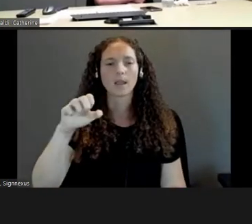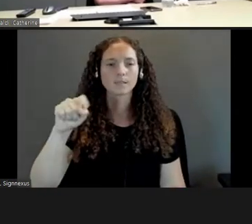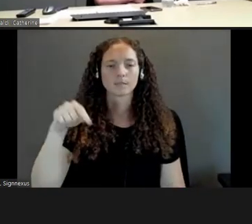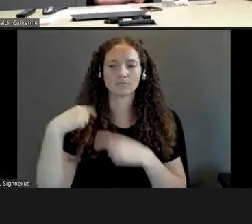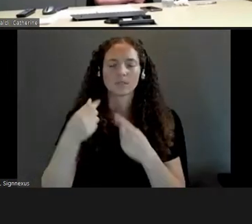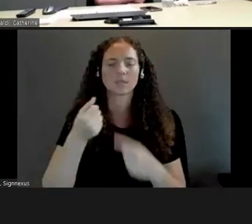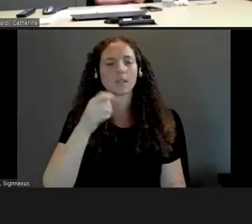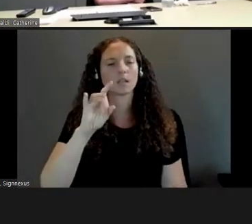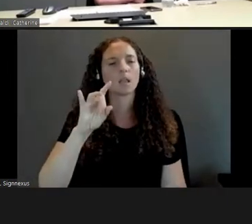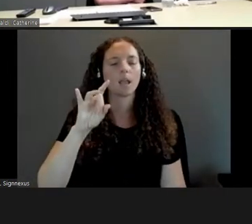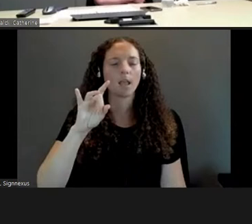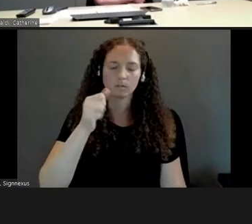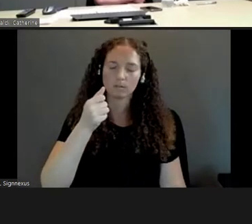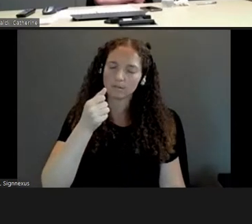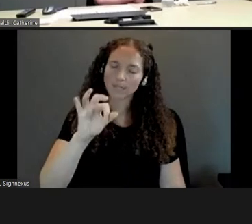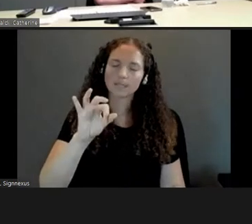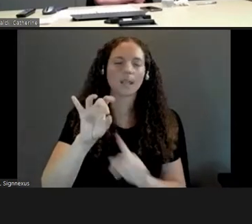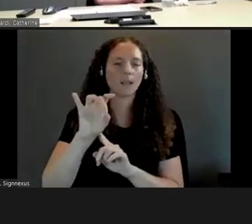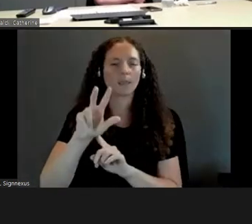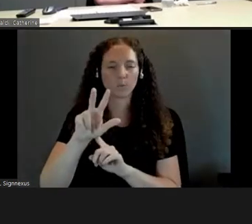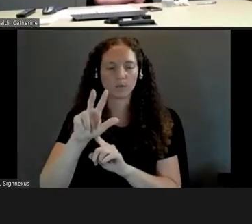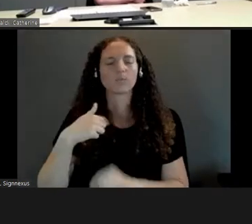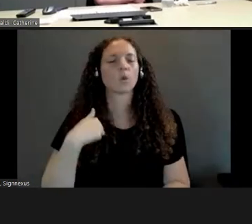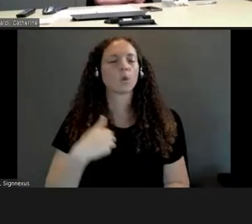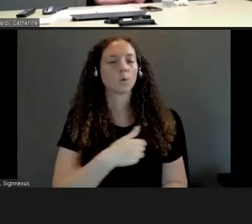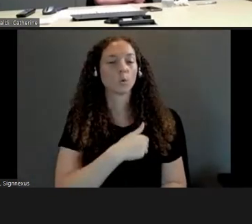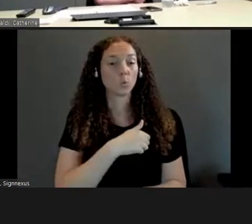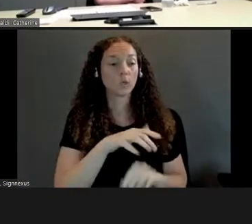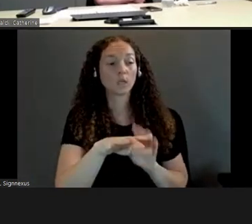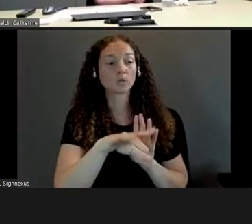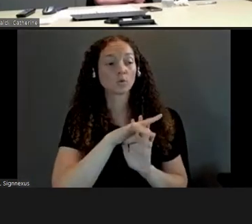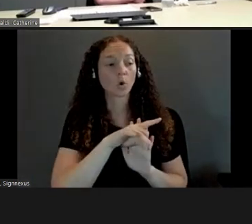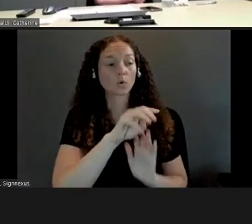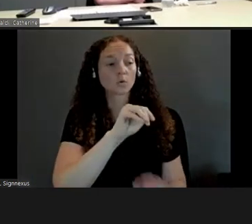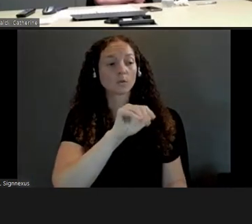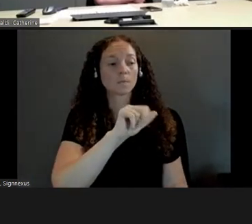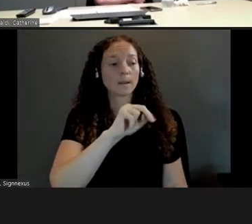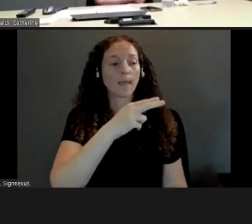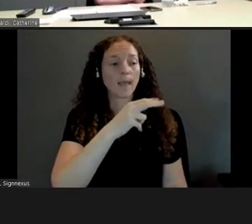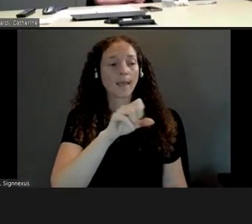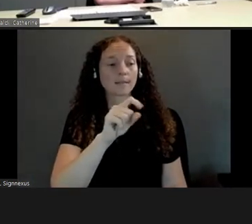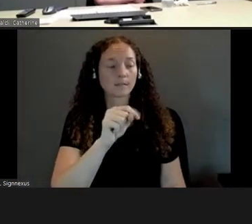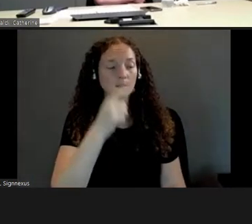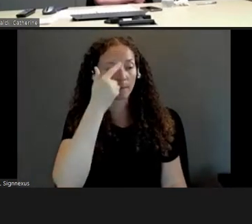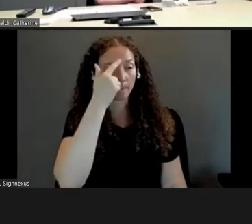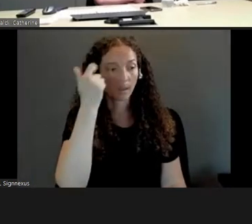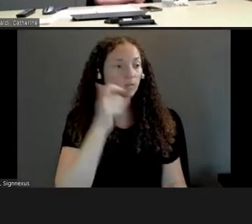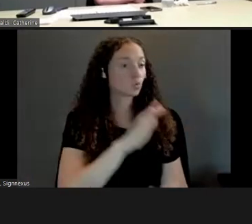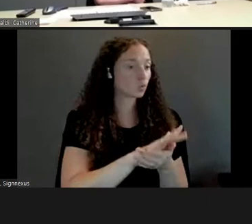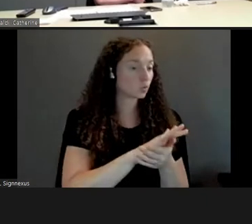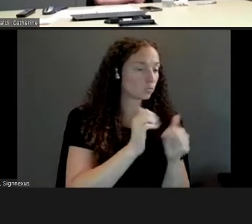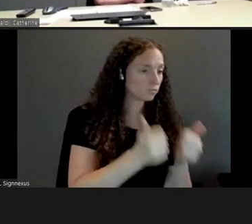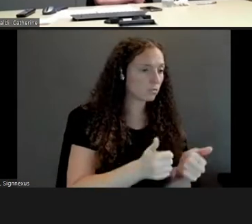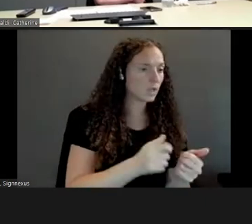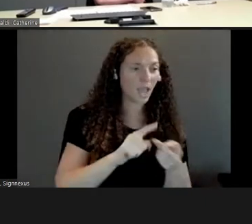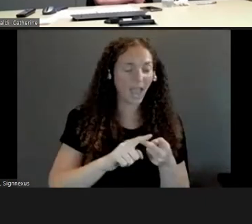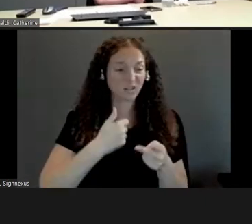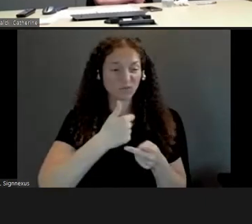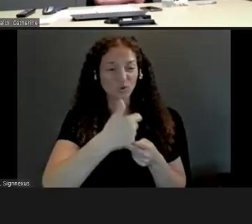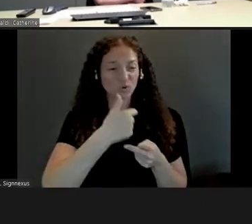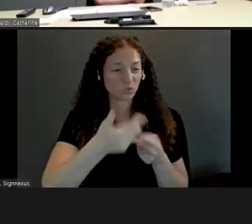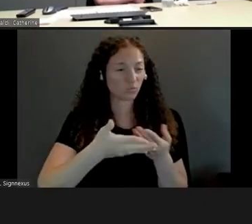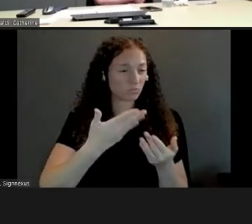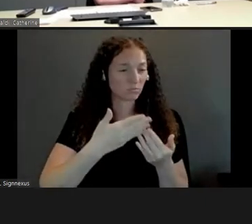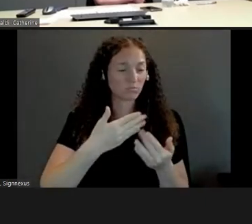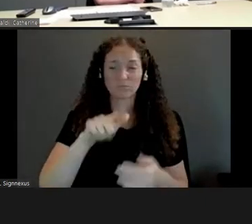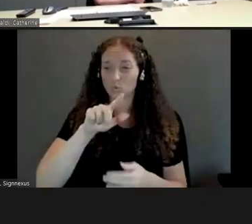My husband and I chose Manhasset for the schools and commute, specifically that we could each catch an express train 26